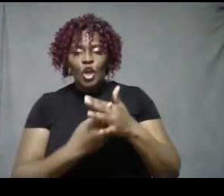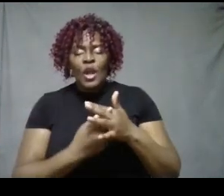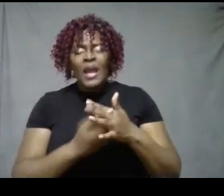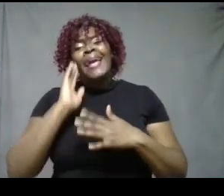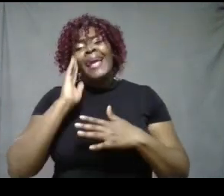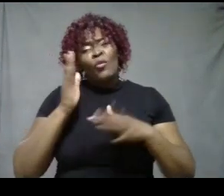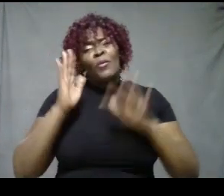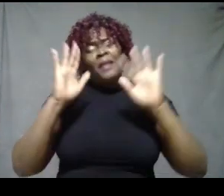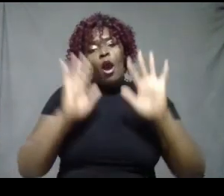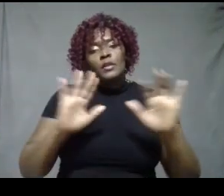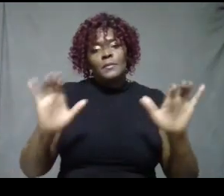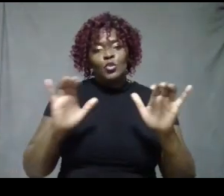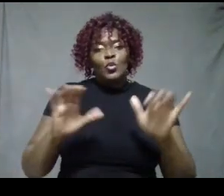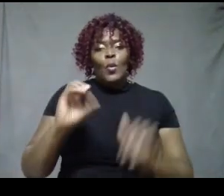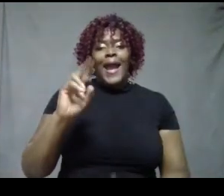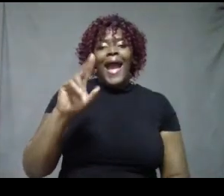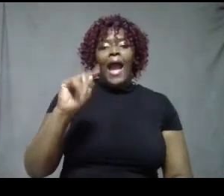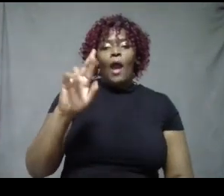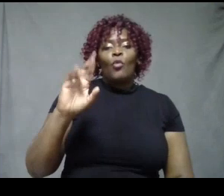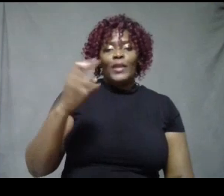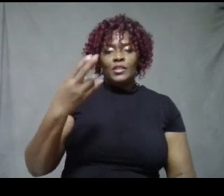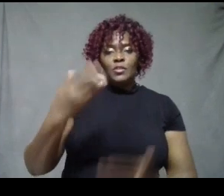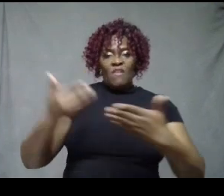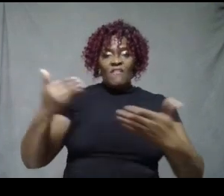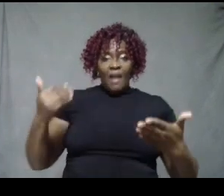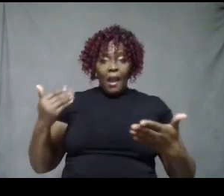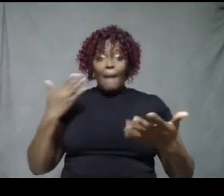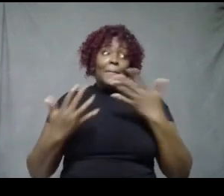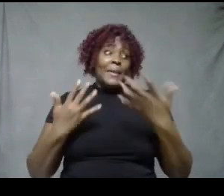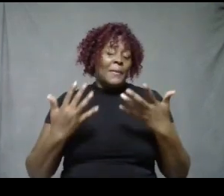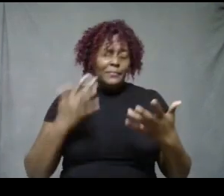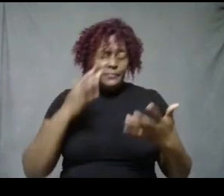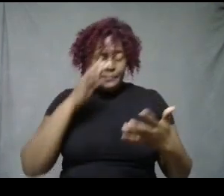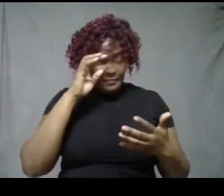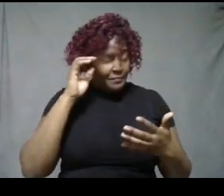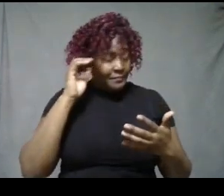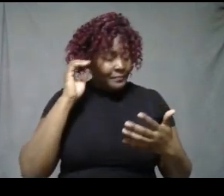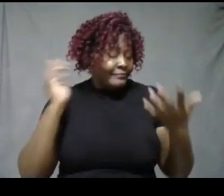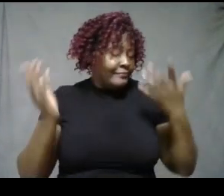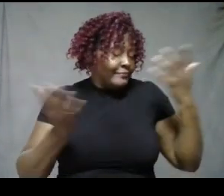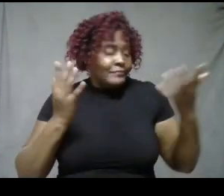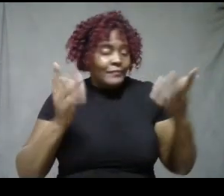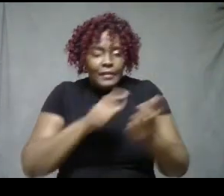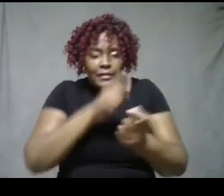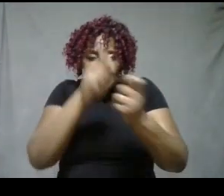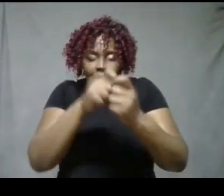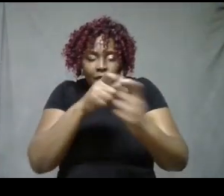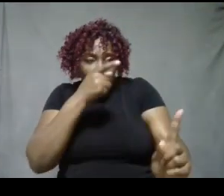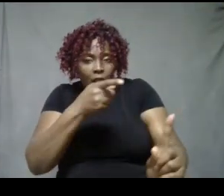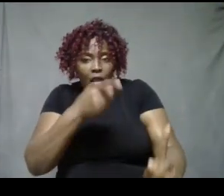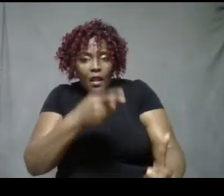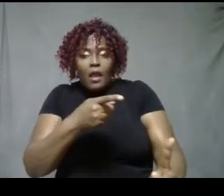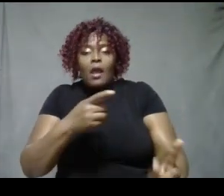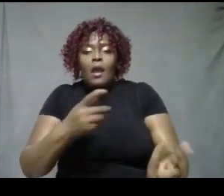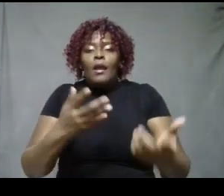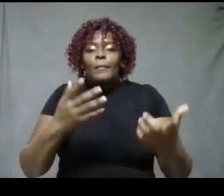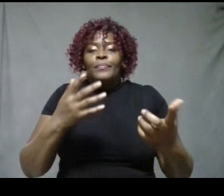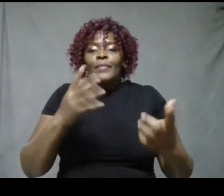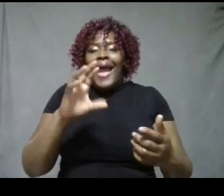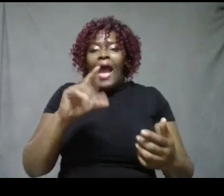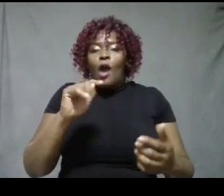do some sort of outreach prior to, where I can maybe potentially do some sort of targeted outreach on what documents you need to submit, kind of